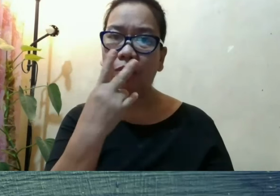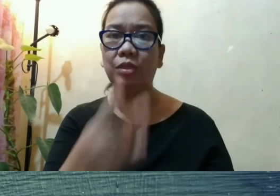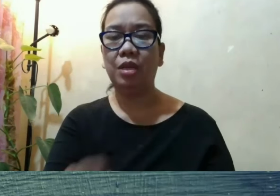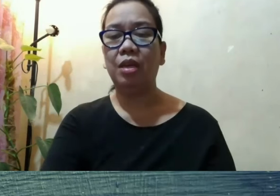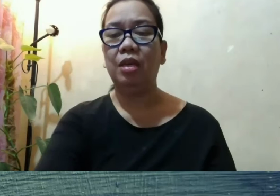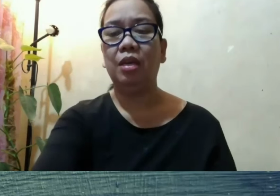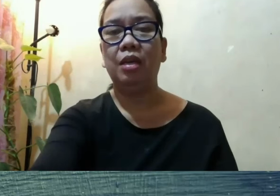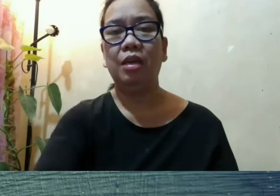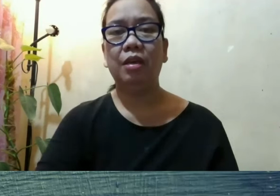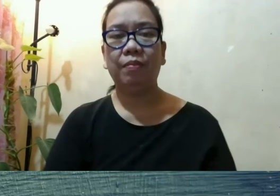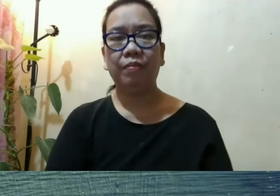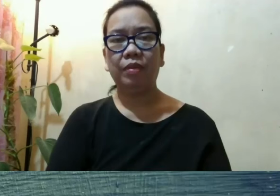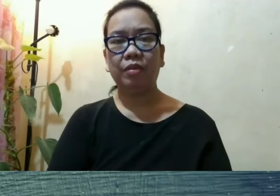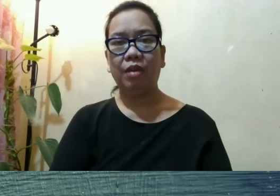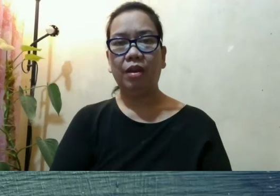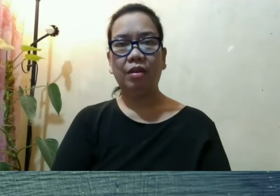try to see.